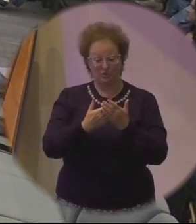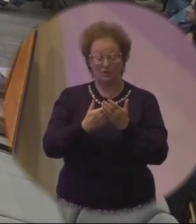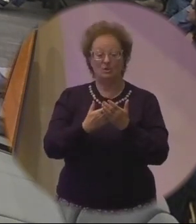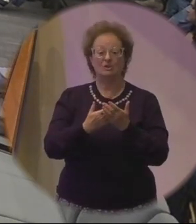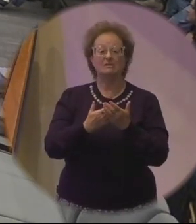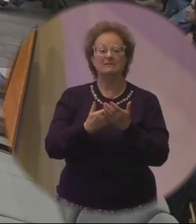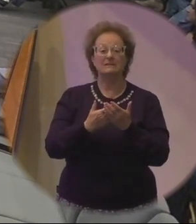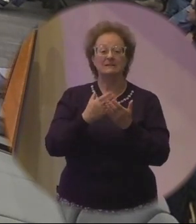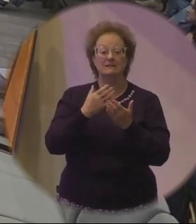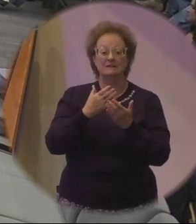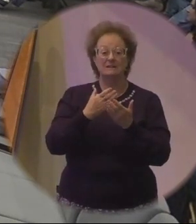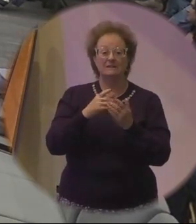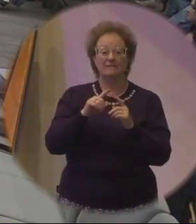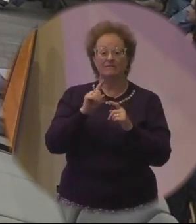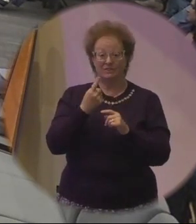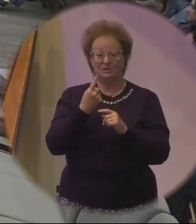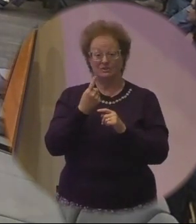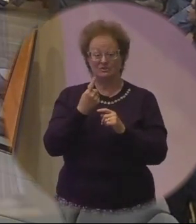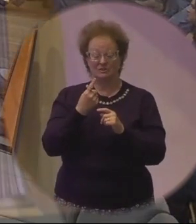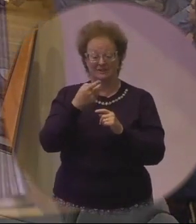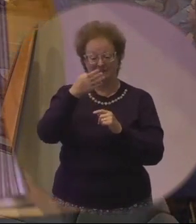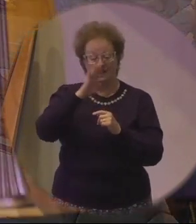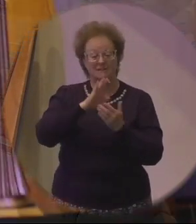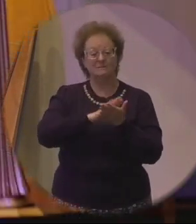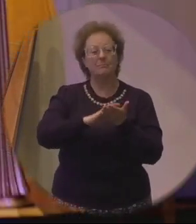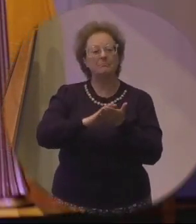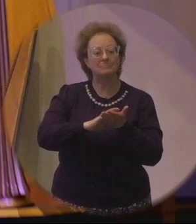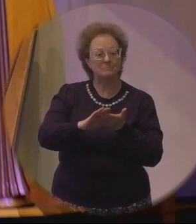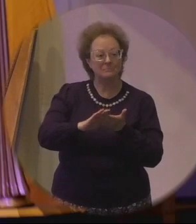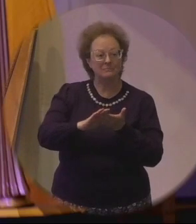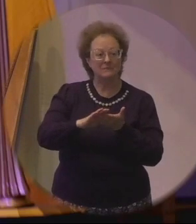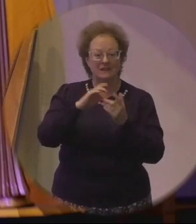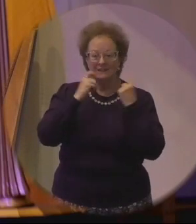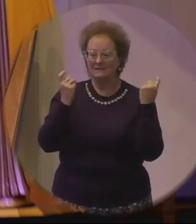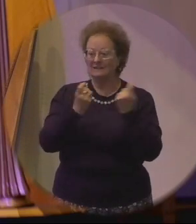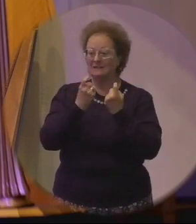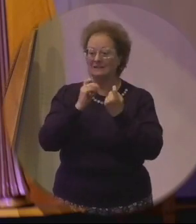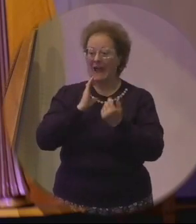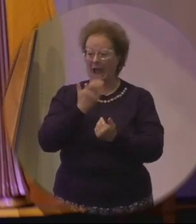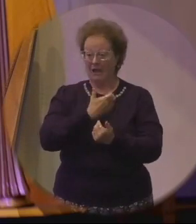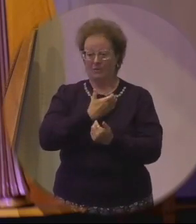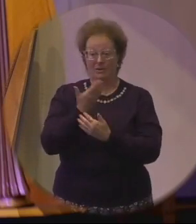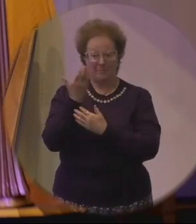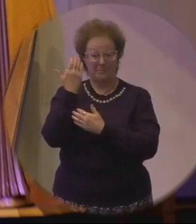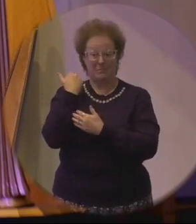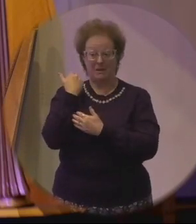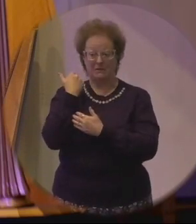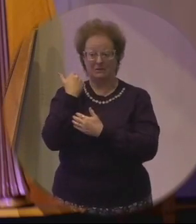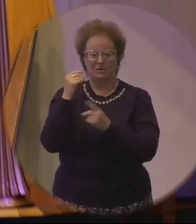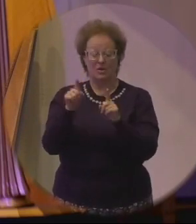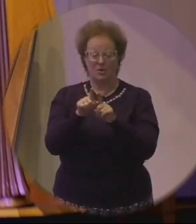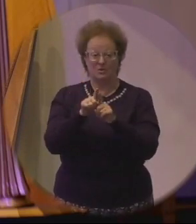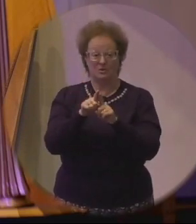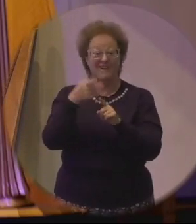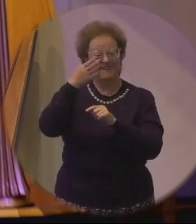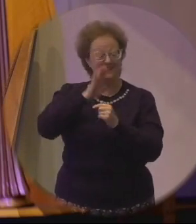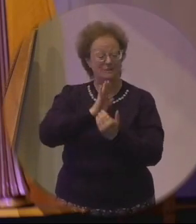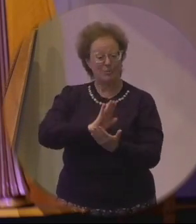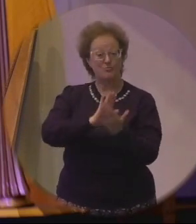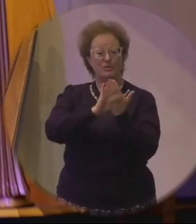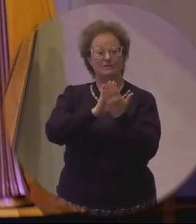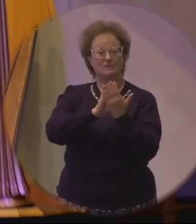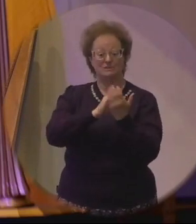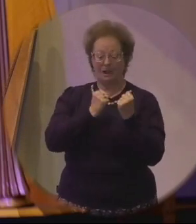those circumstances is, first of all, God's pardon for the sins of our past, and then God's presence and power